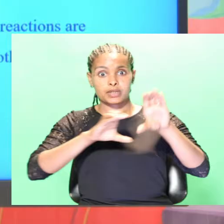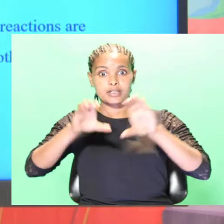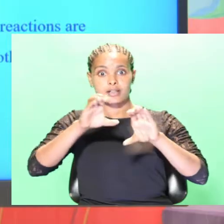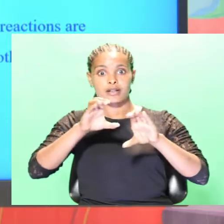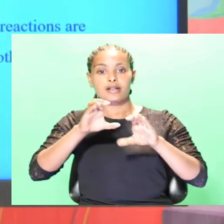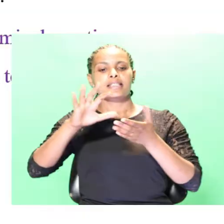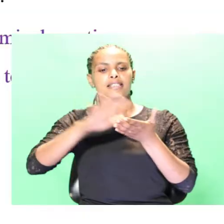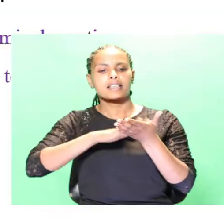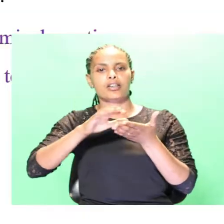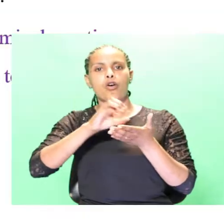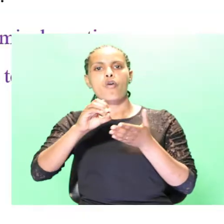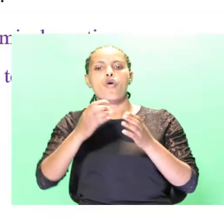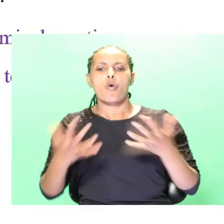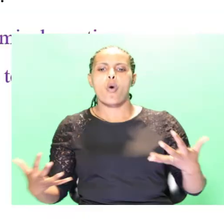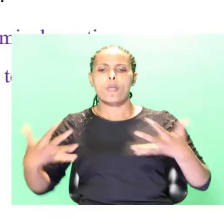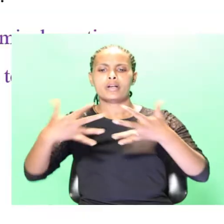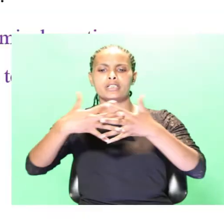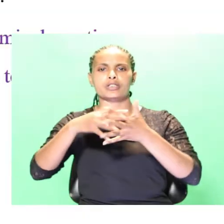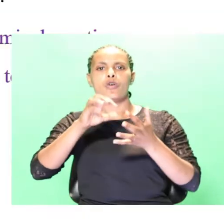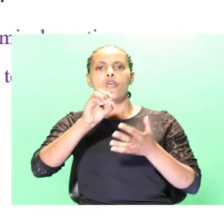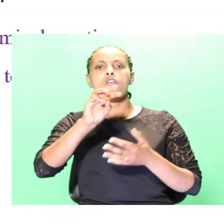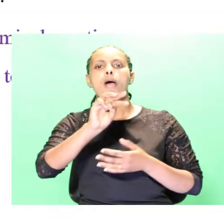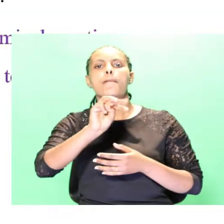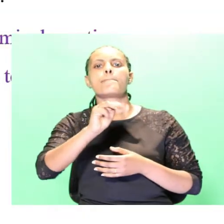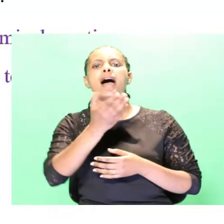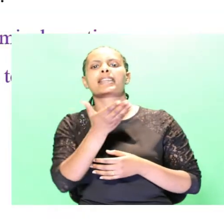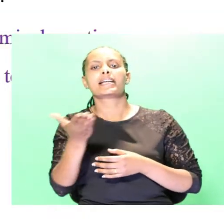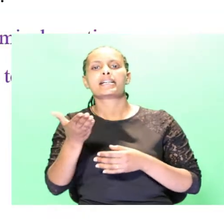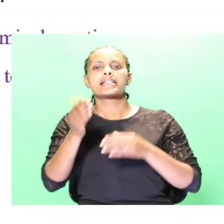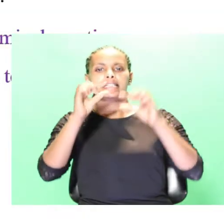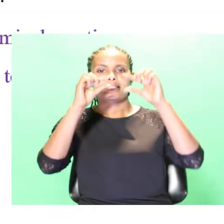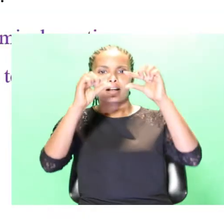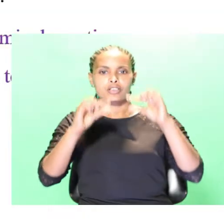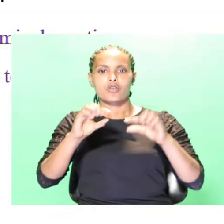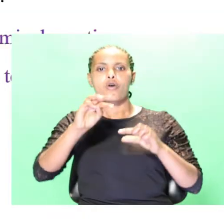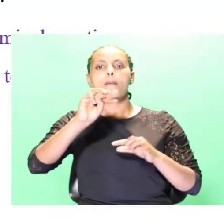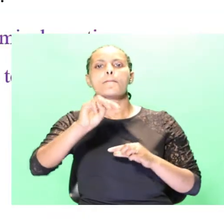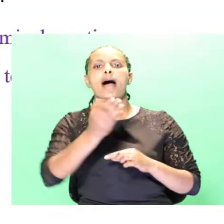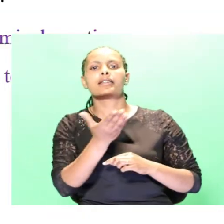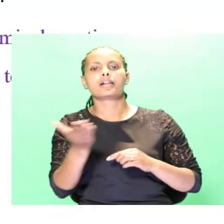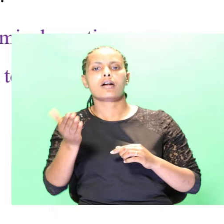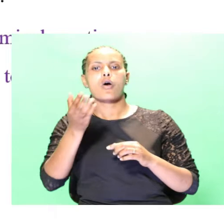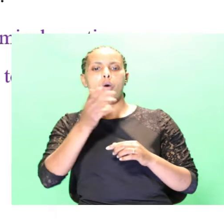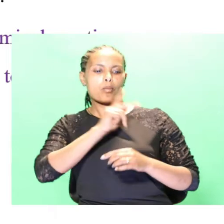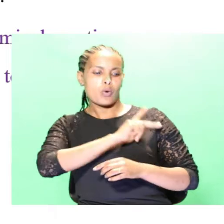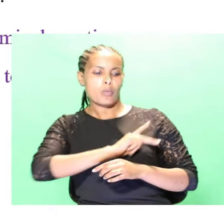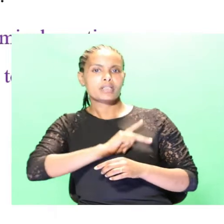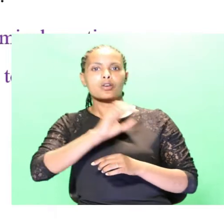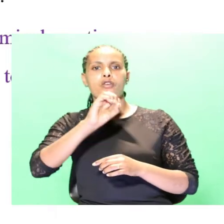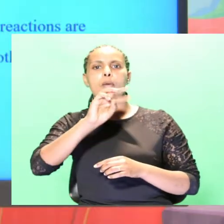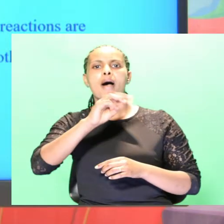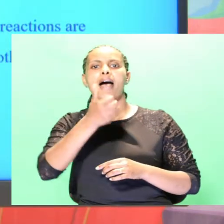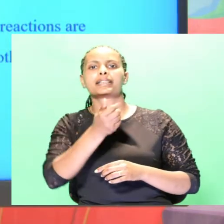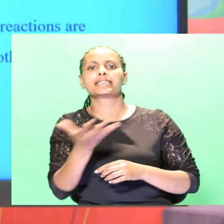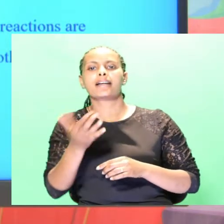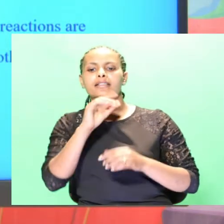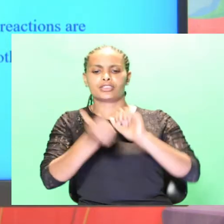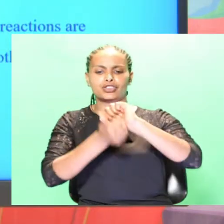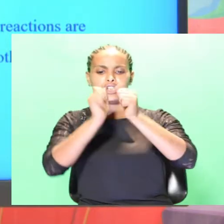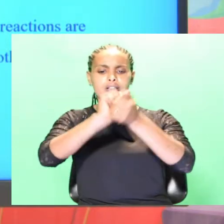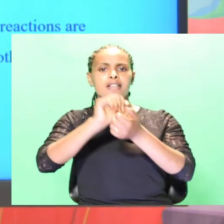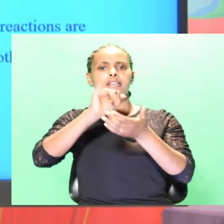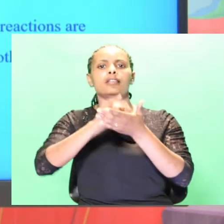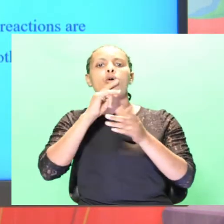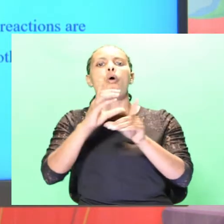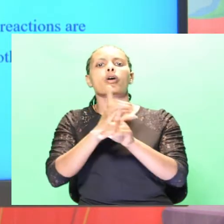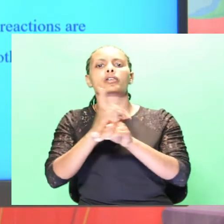Chemistry is the study of composition of a matter, structure of a matter, and properties of a matter and of the changes